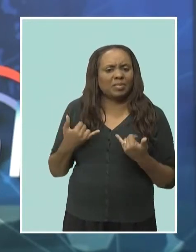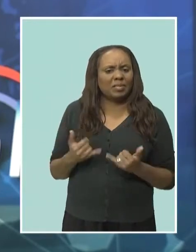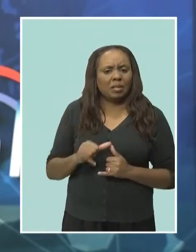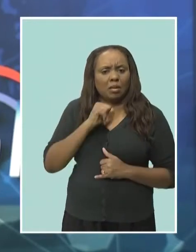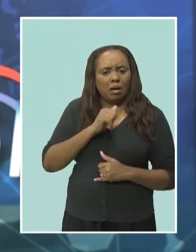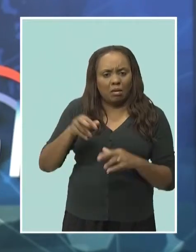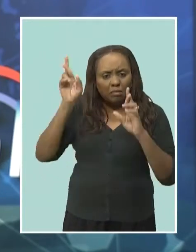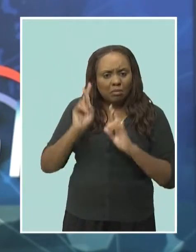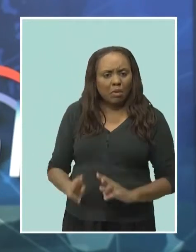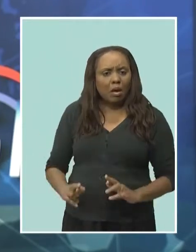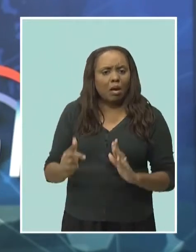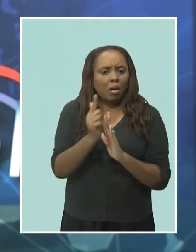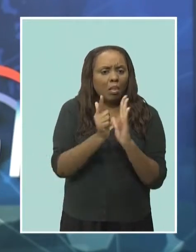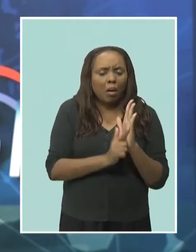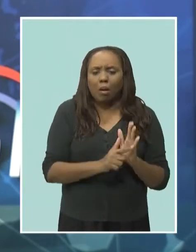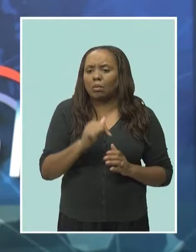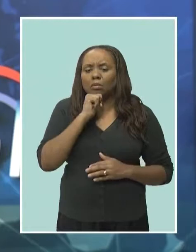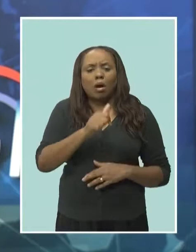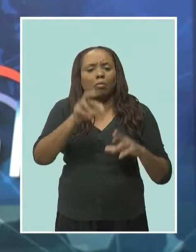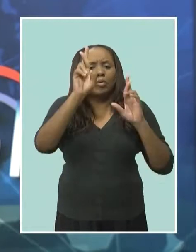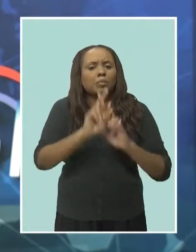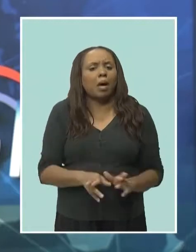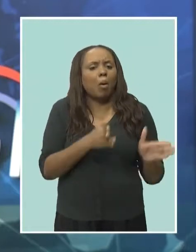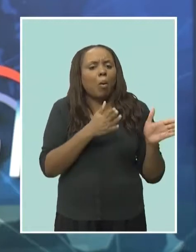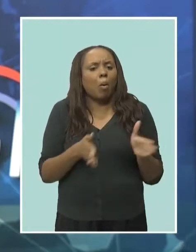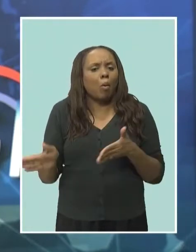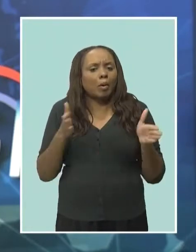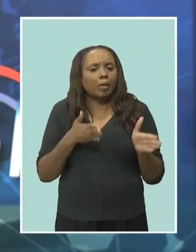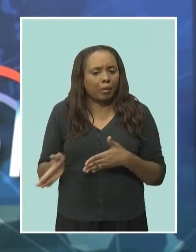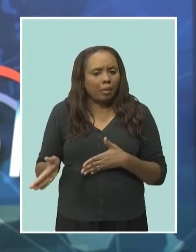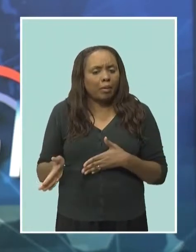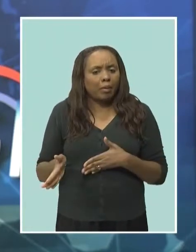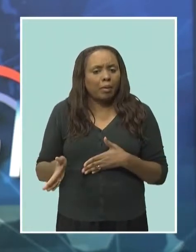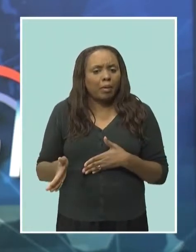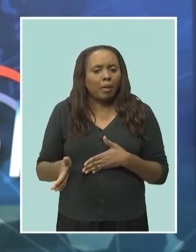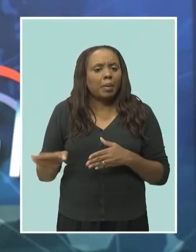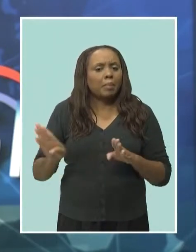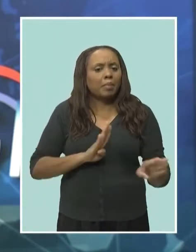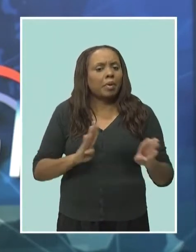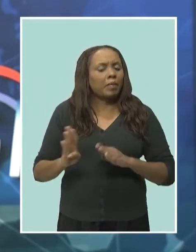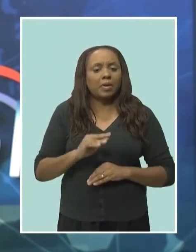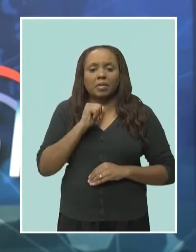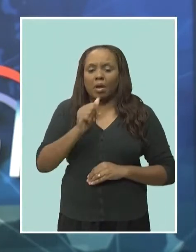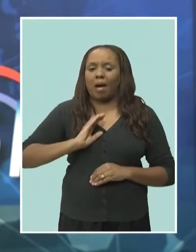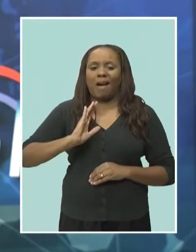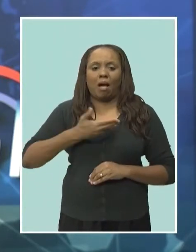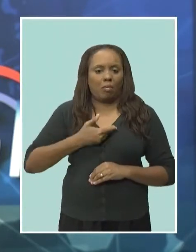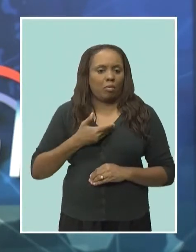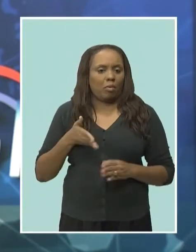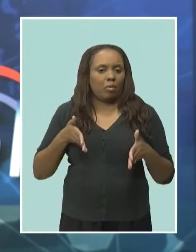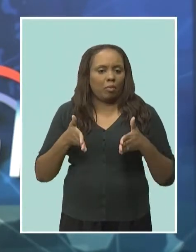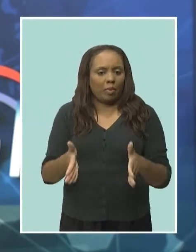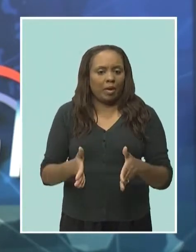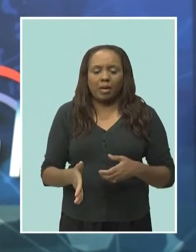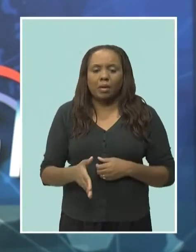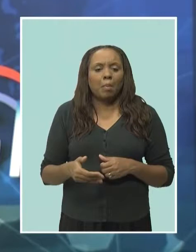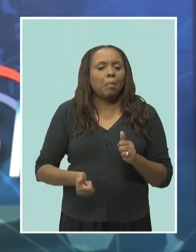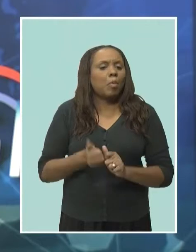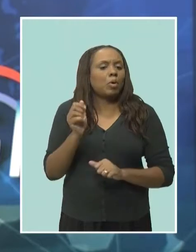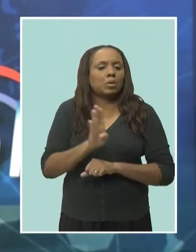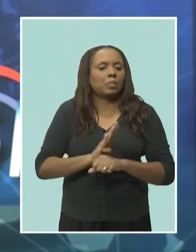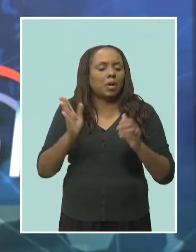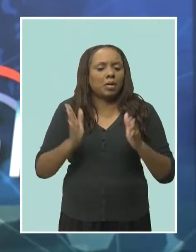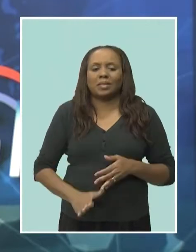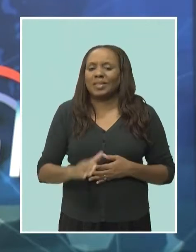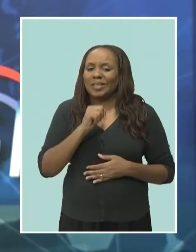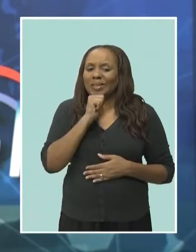killings and a growing disrespect for law and order. He stresses this behavior is not the Barbadian way and does not represent the majority